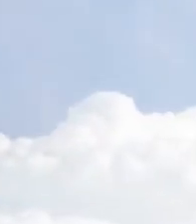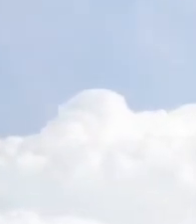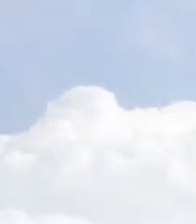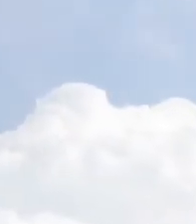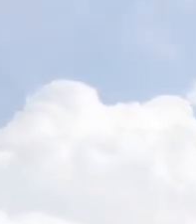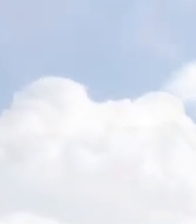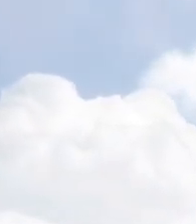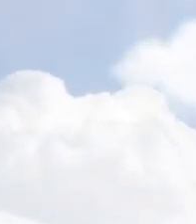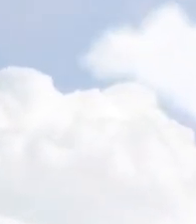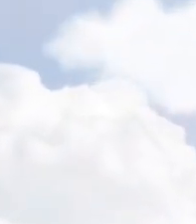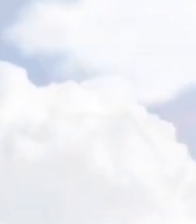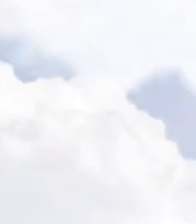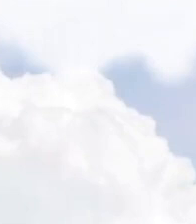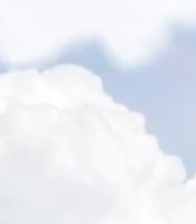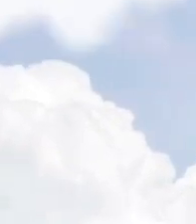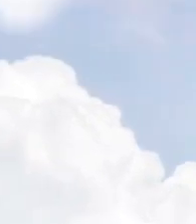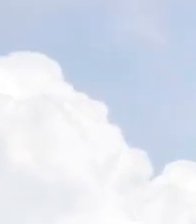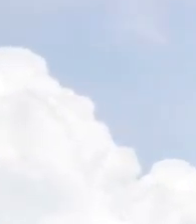Thank you.